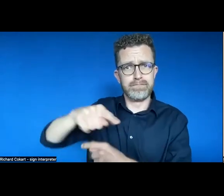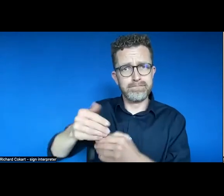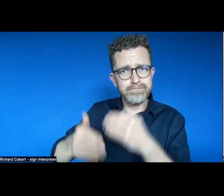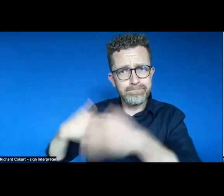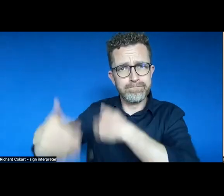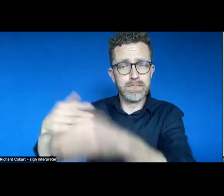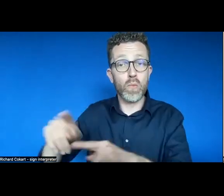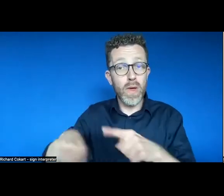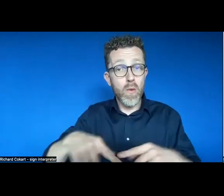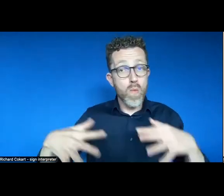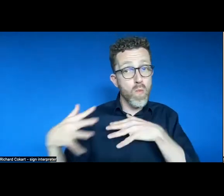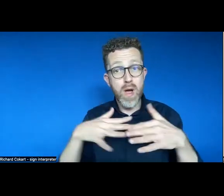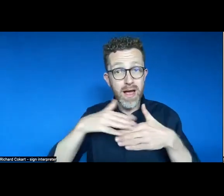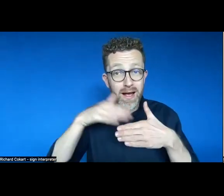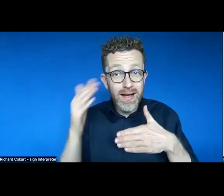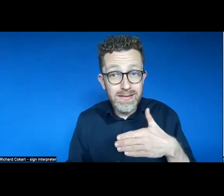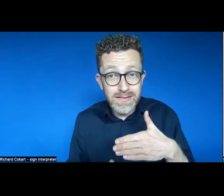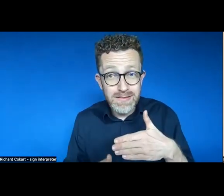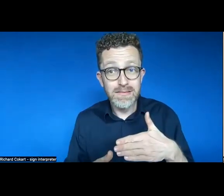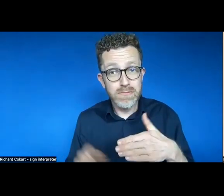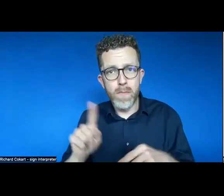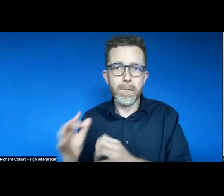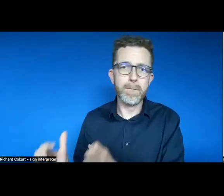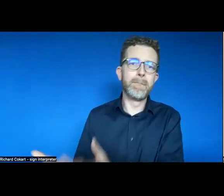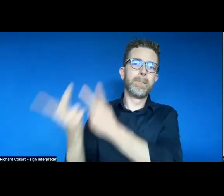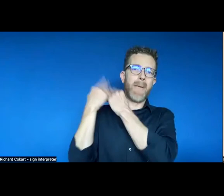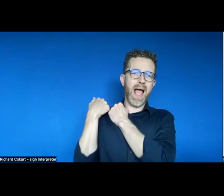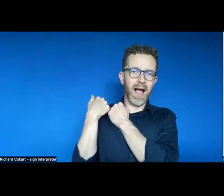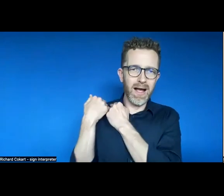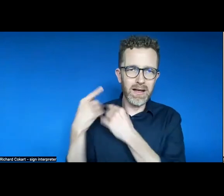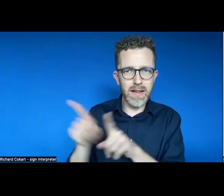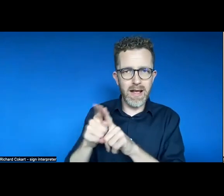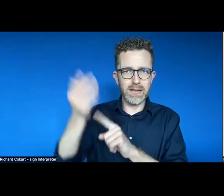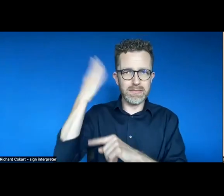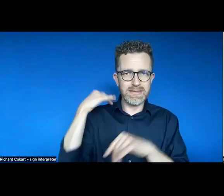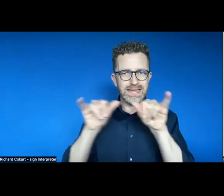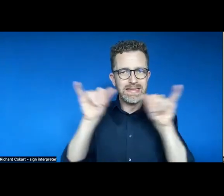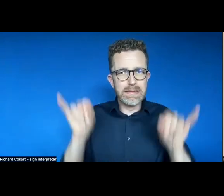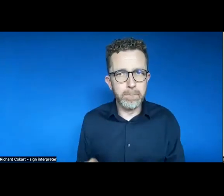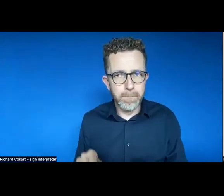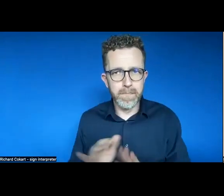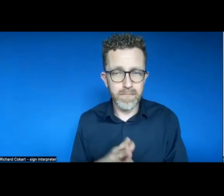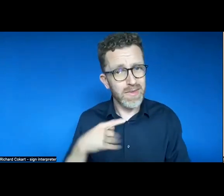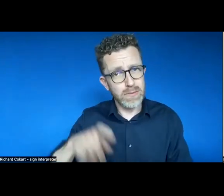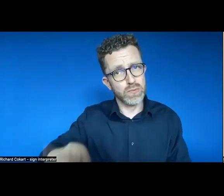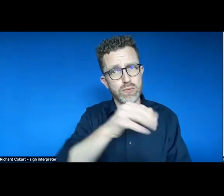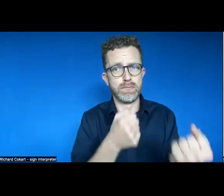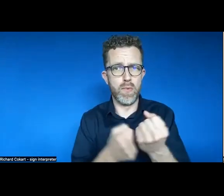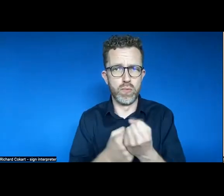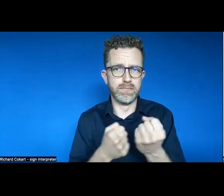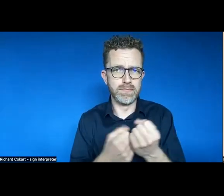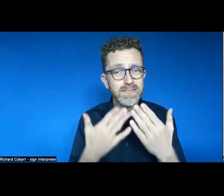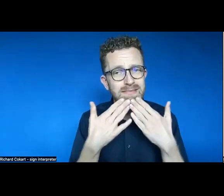about children with ASL, and whether someone is supporting the children. Are